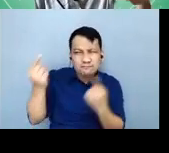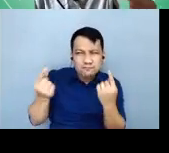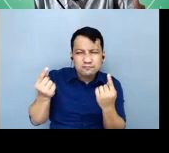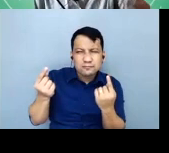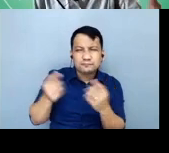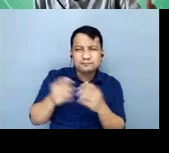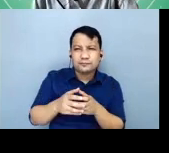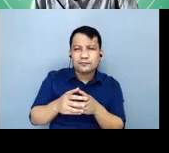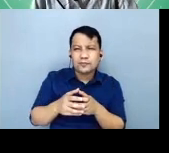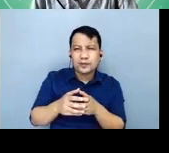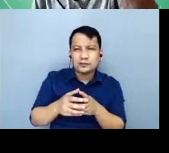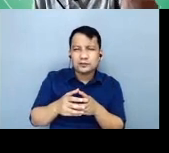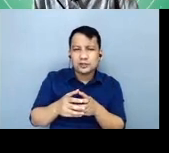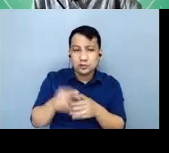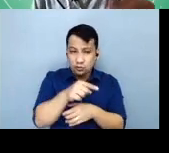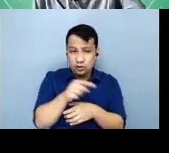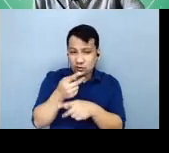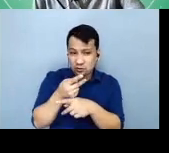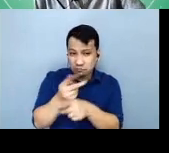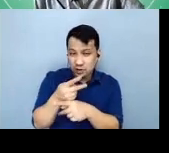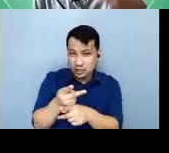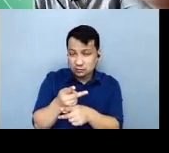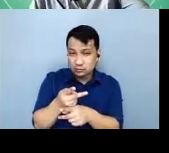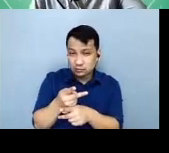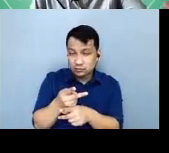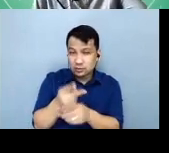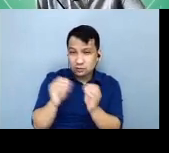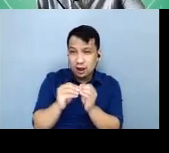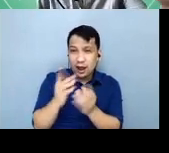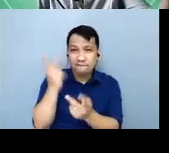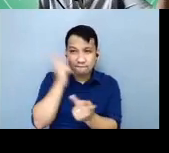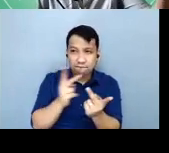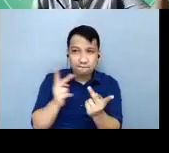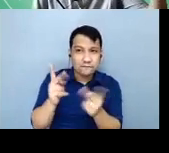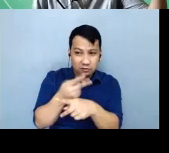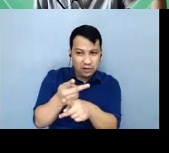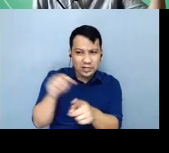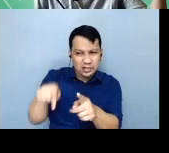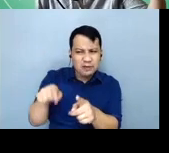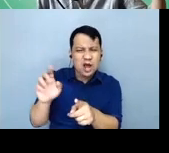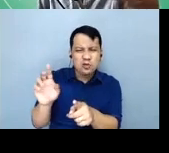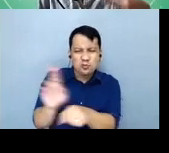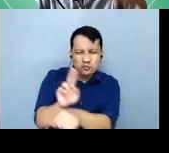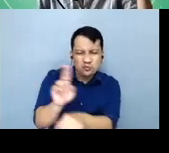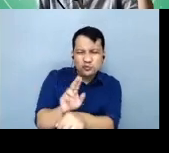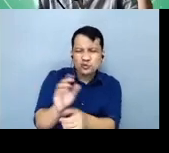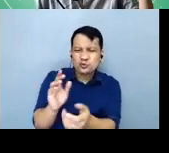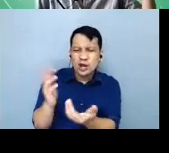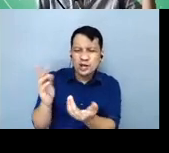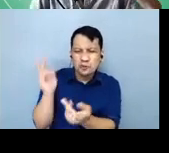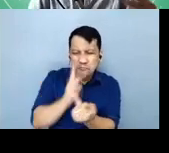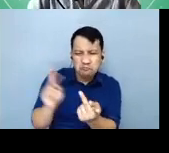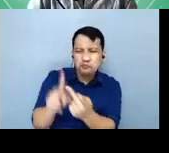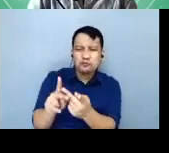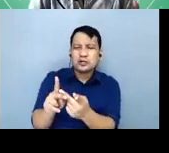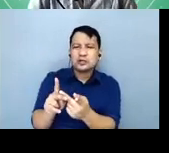at products in this form, that they have a function, that they have a purpose to serve, you can kind of see where we can